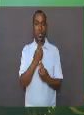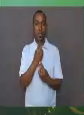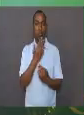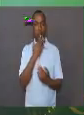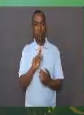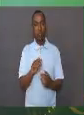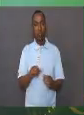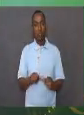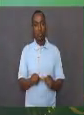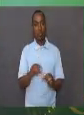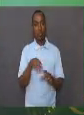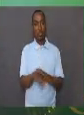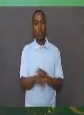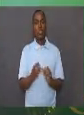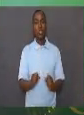bad.